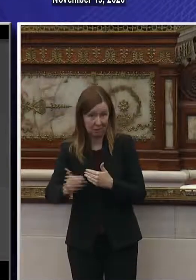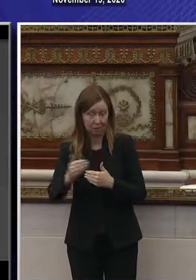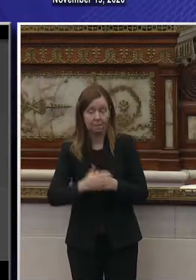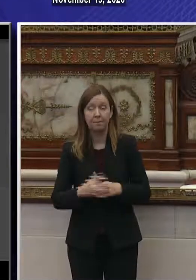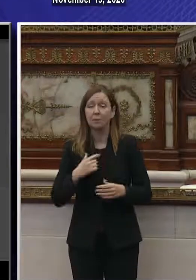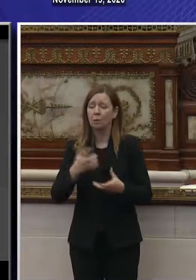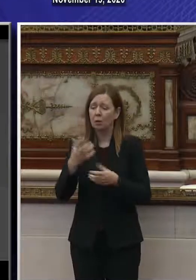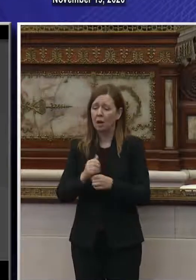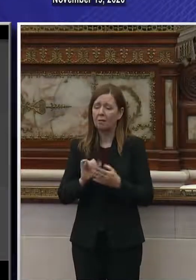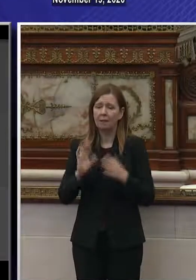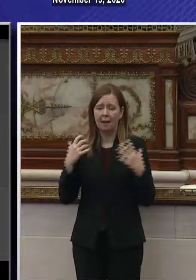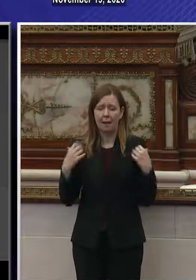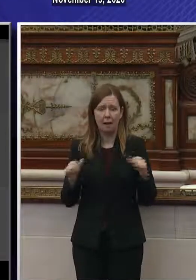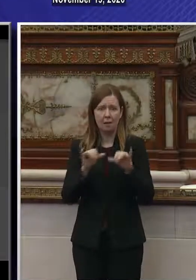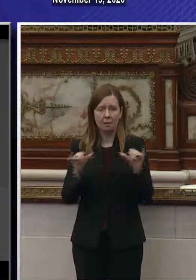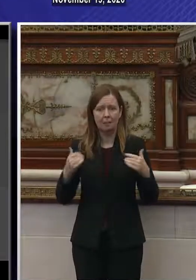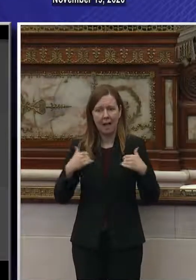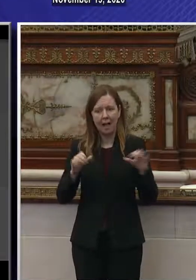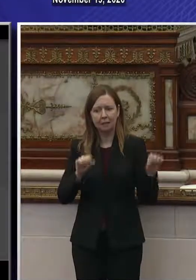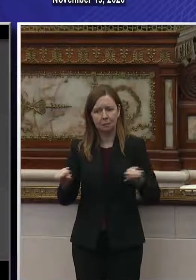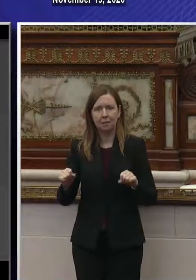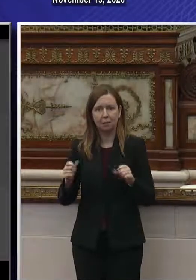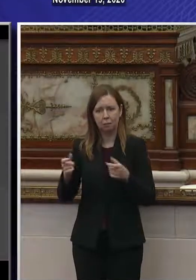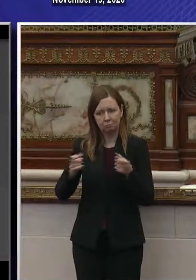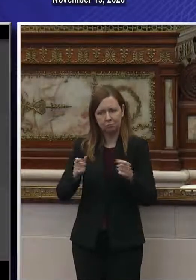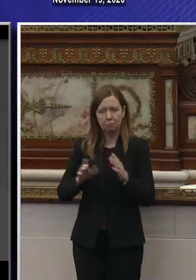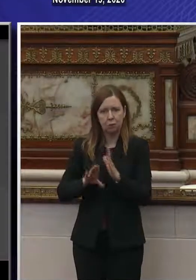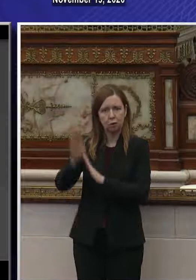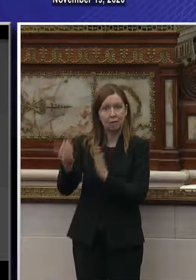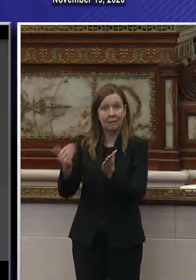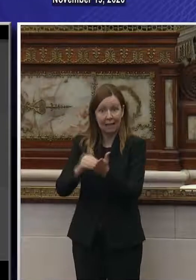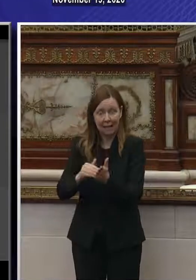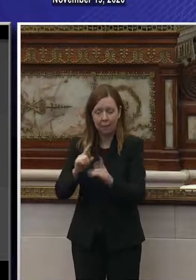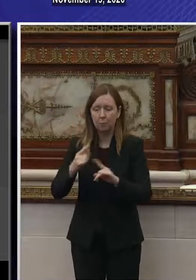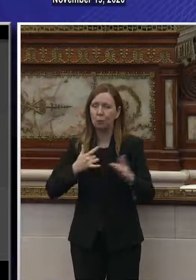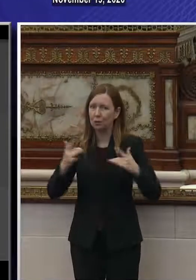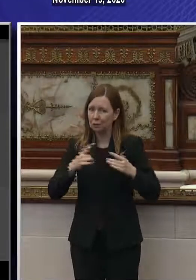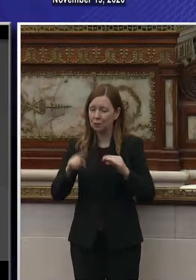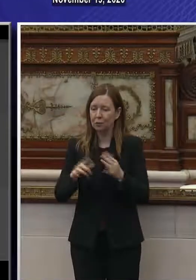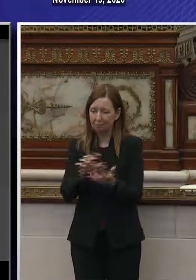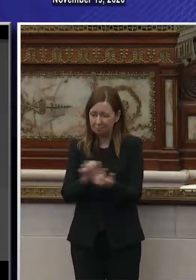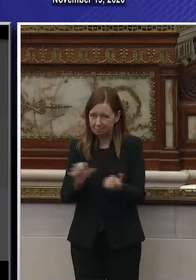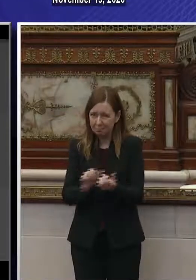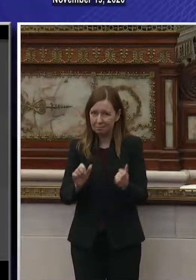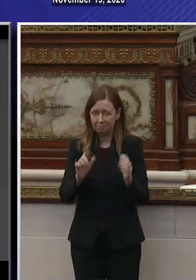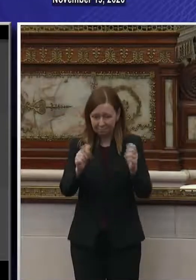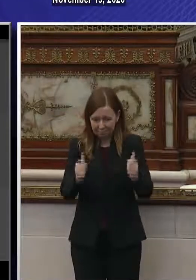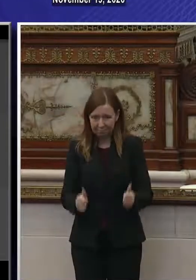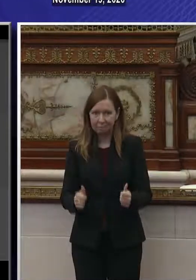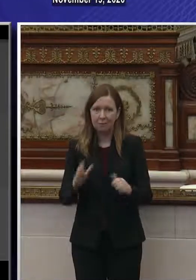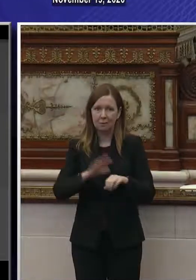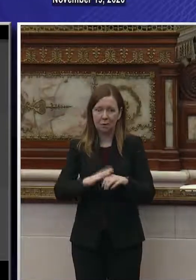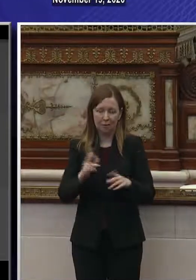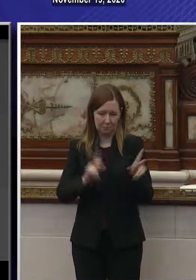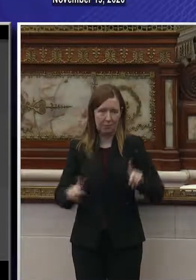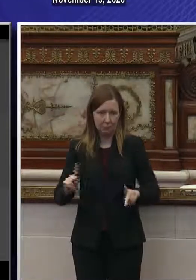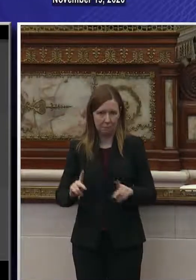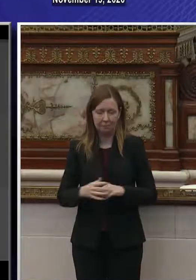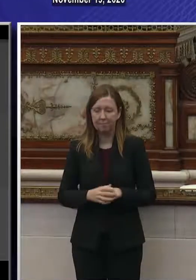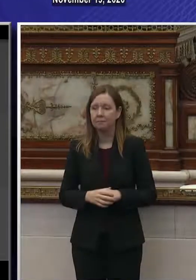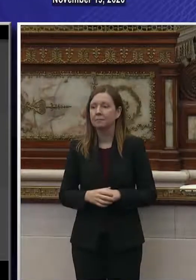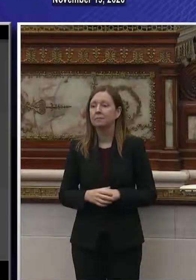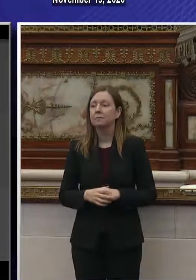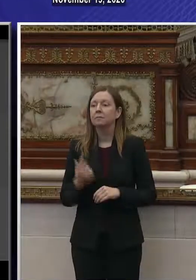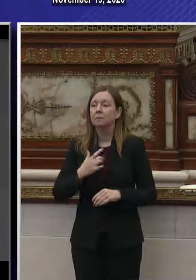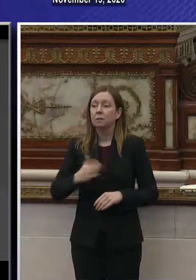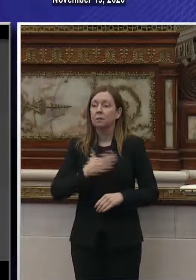We're confident that our health system has the capacity to handle another surge. We're concerned about the devastating toll this virus takes on its victims.